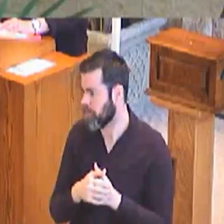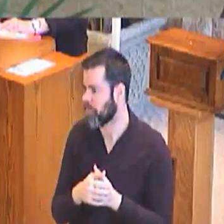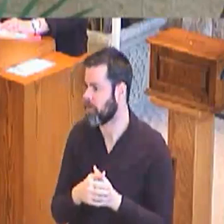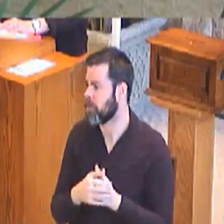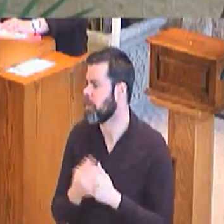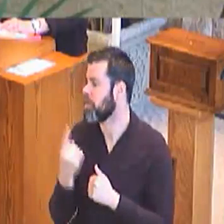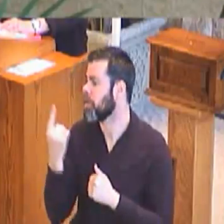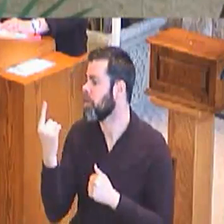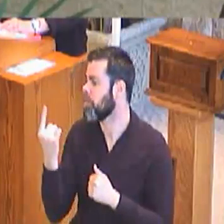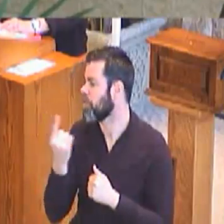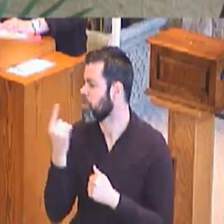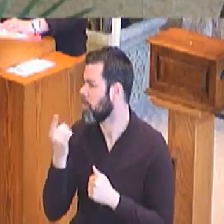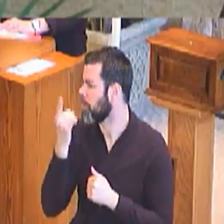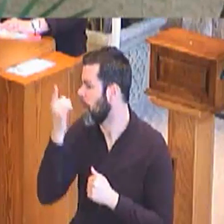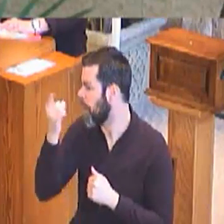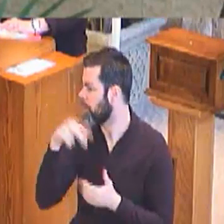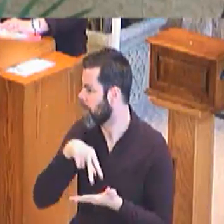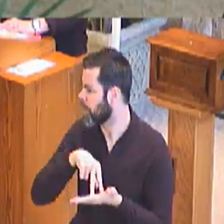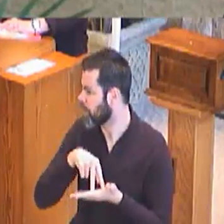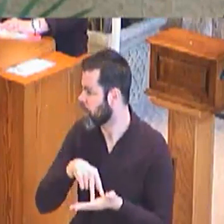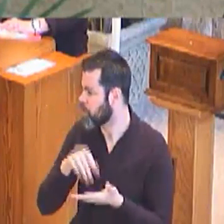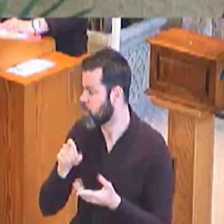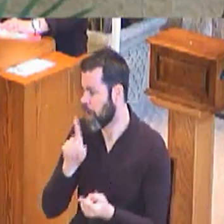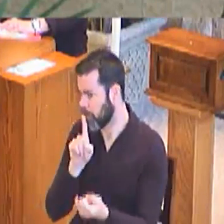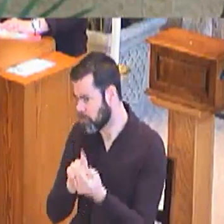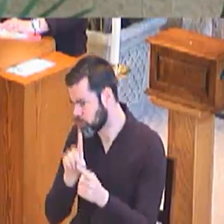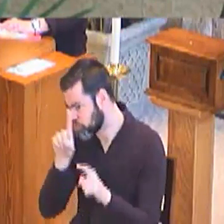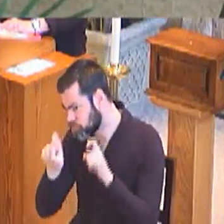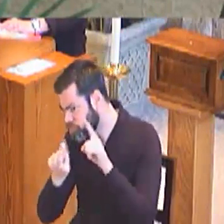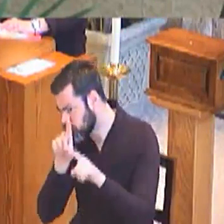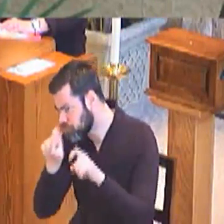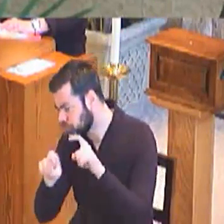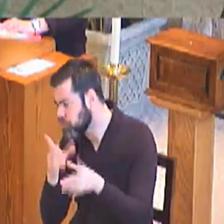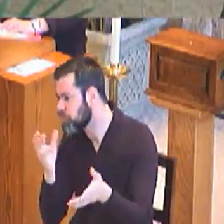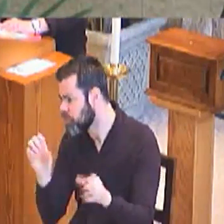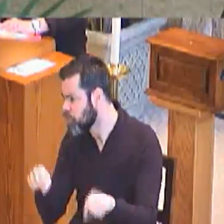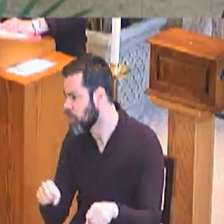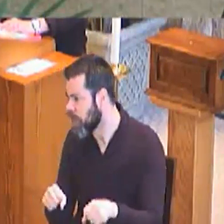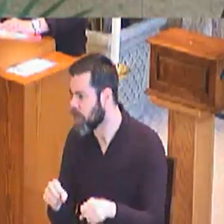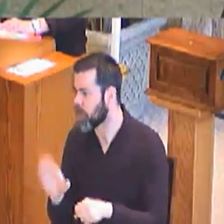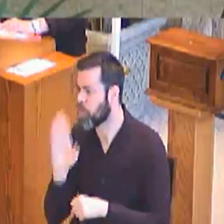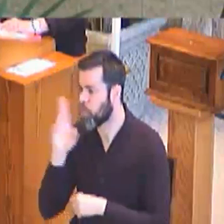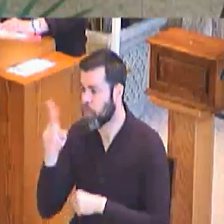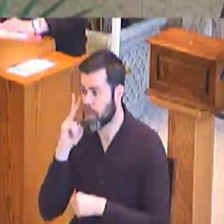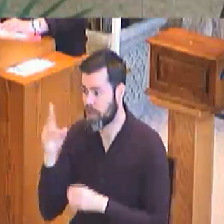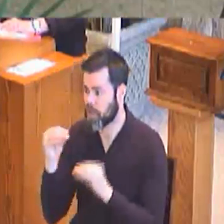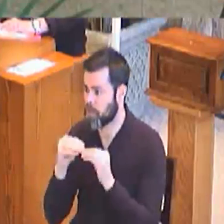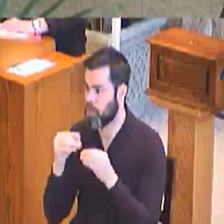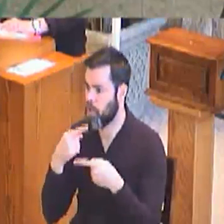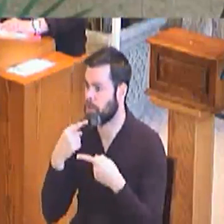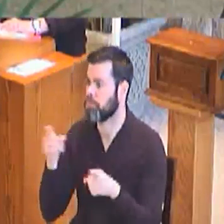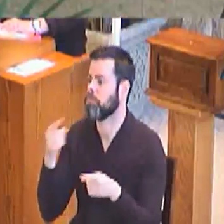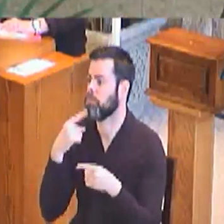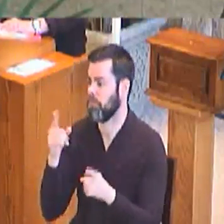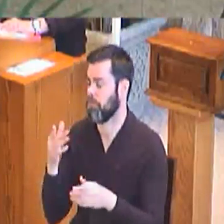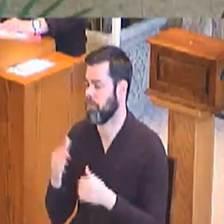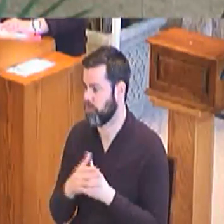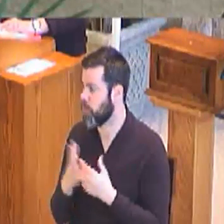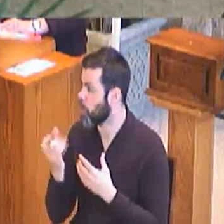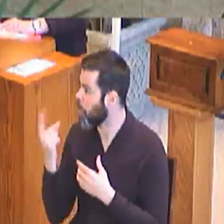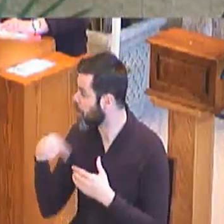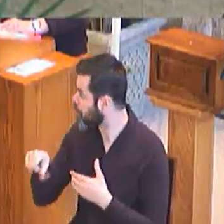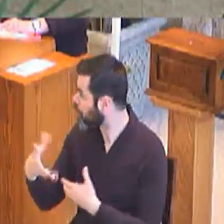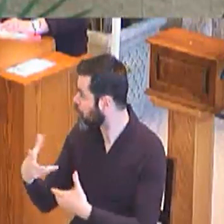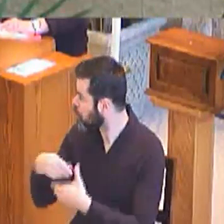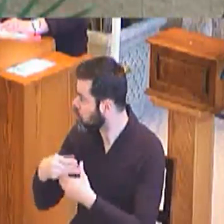out there. Please stop by and ask questions. I'm sure you'll have questions, but you'll be seeing more to come. And we really, really want you to participate.